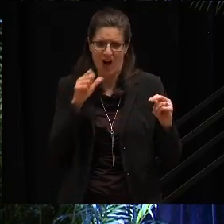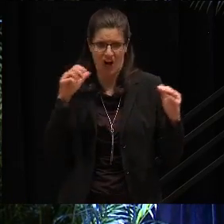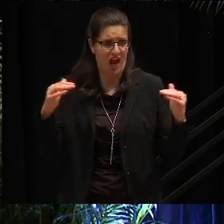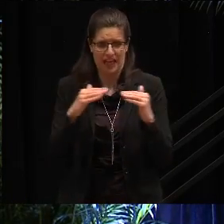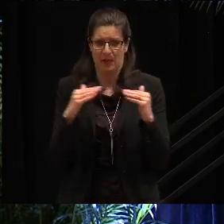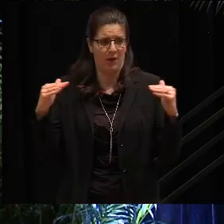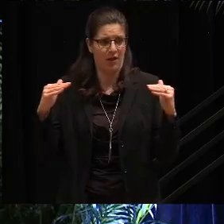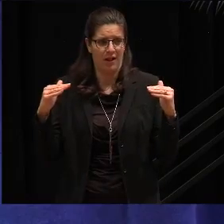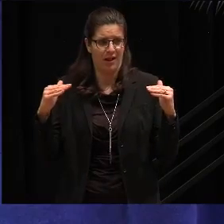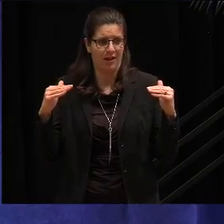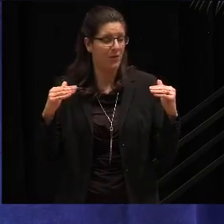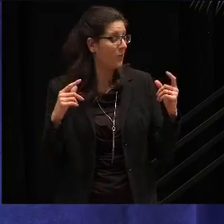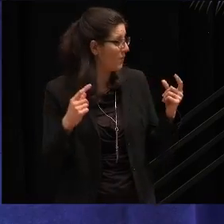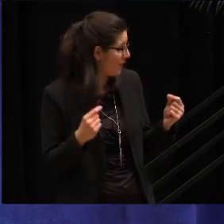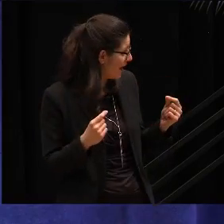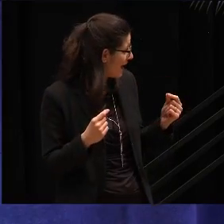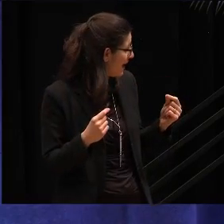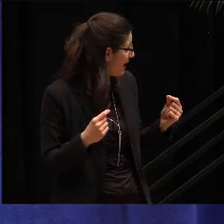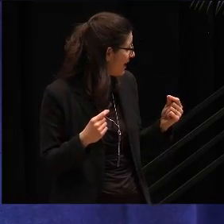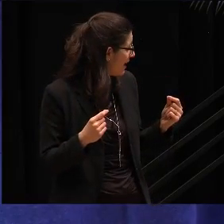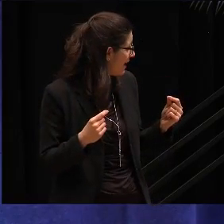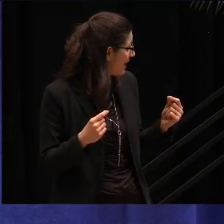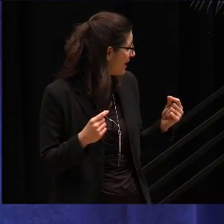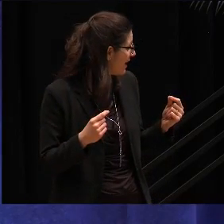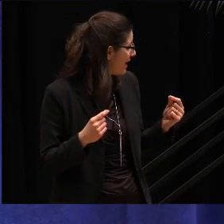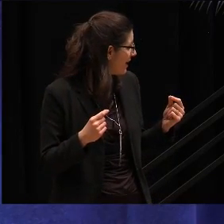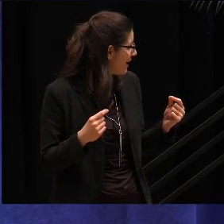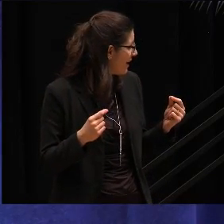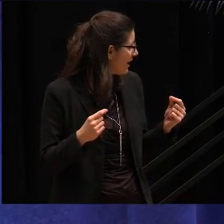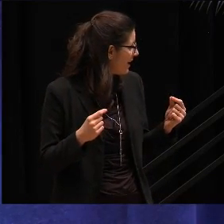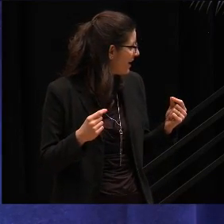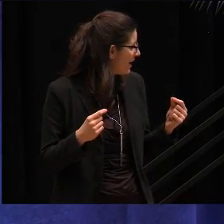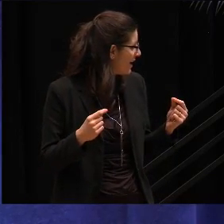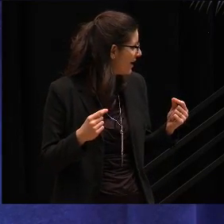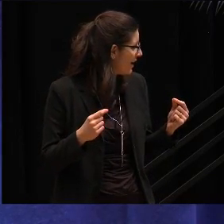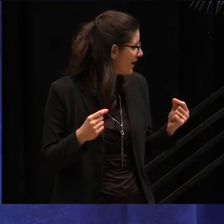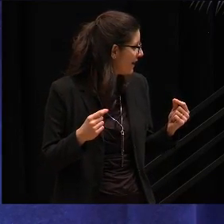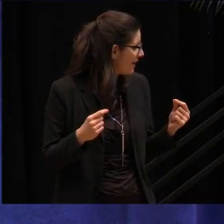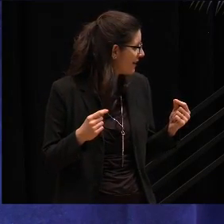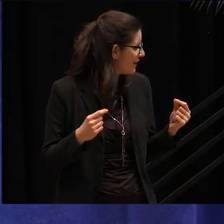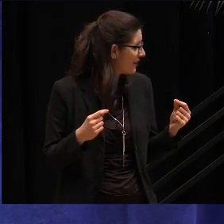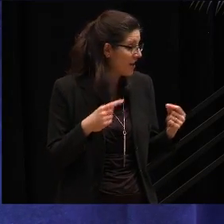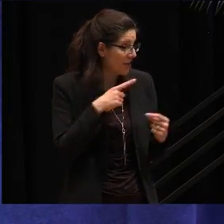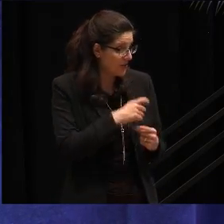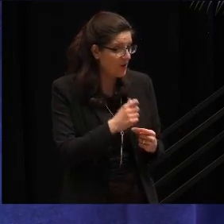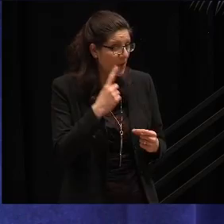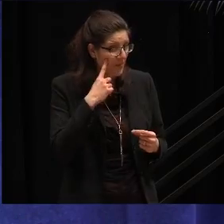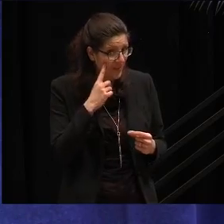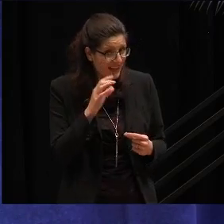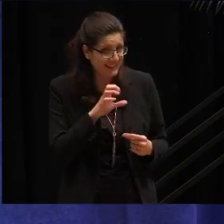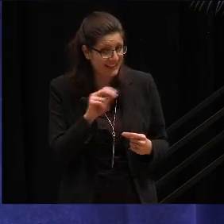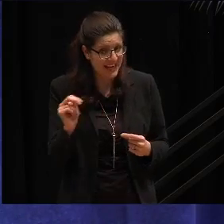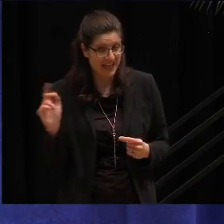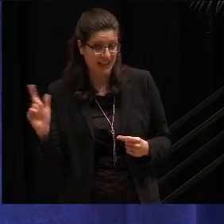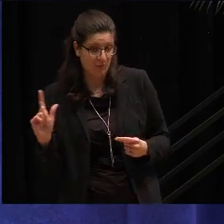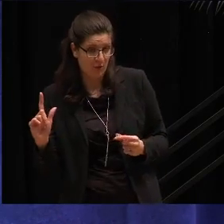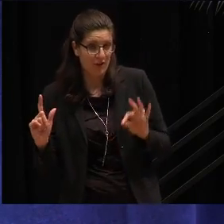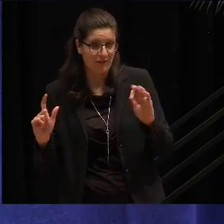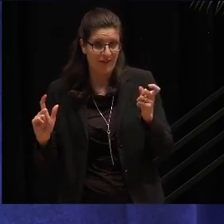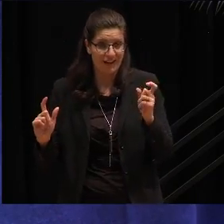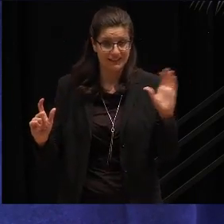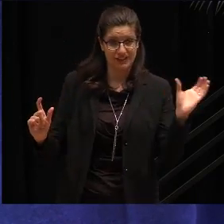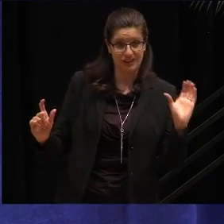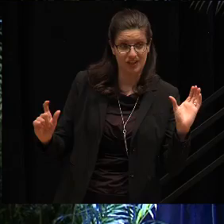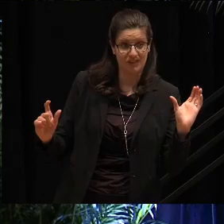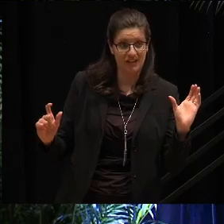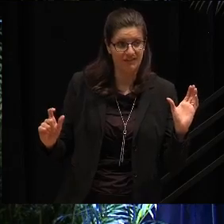What? You wouldn't either. You don't think CNN is liberal where Fox is conservative? Really?